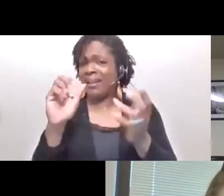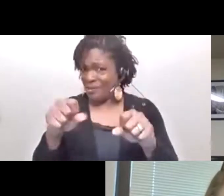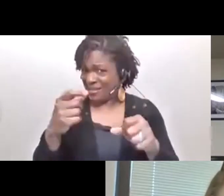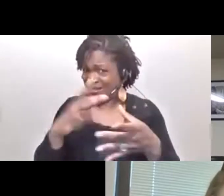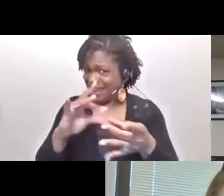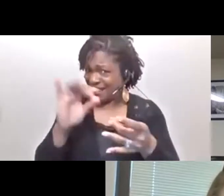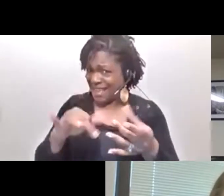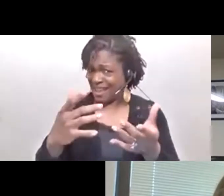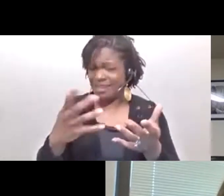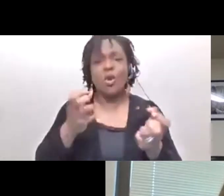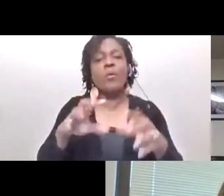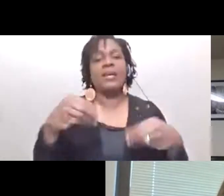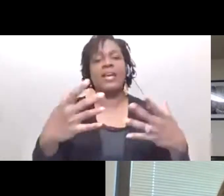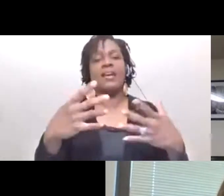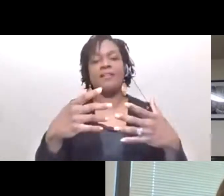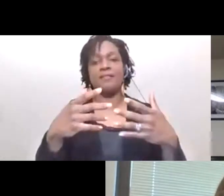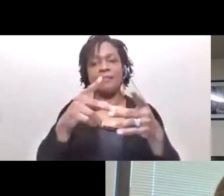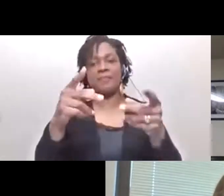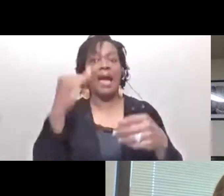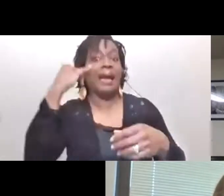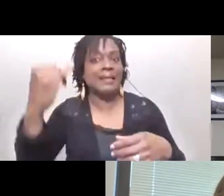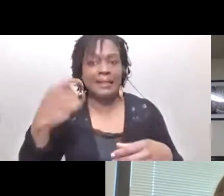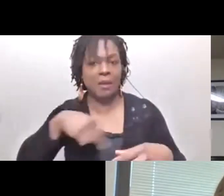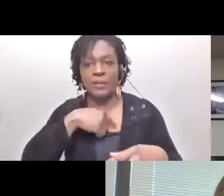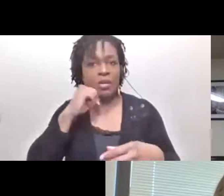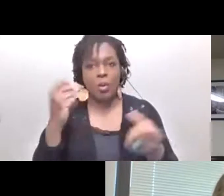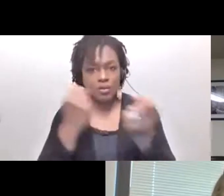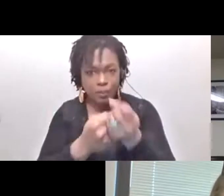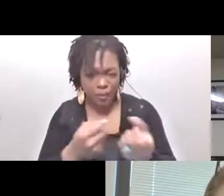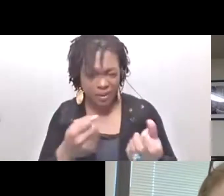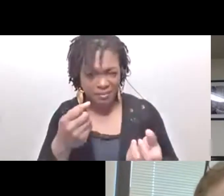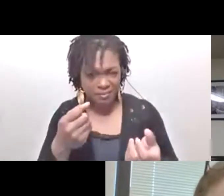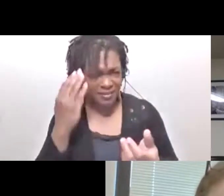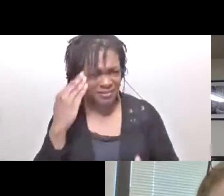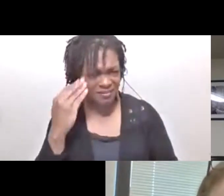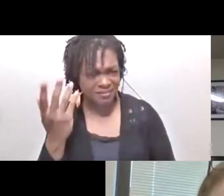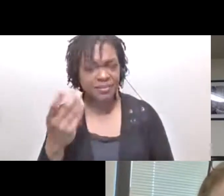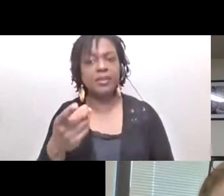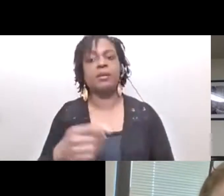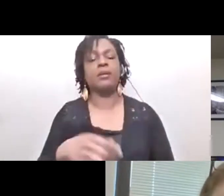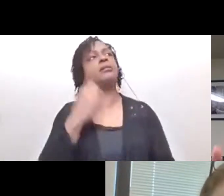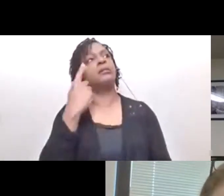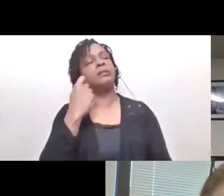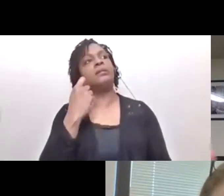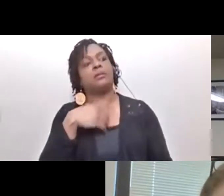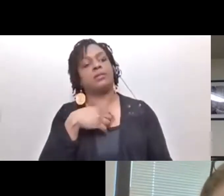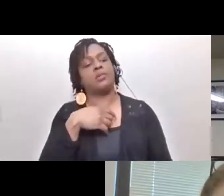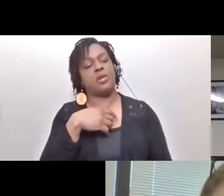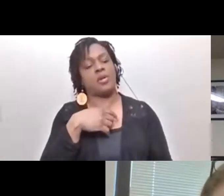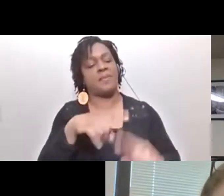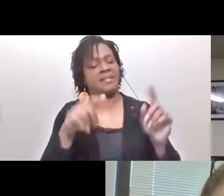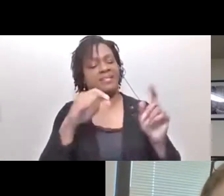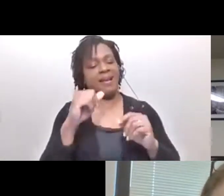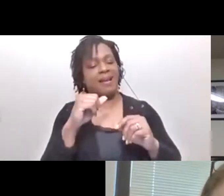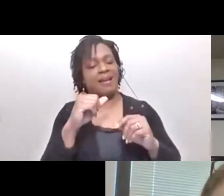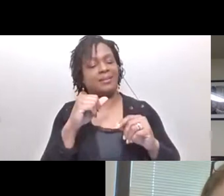make sense? That makes sense. What we could do, because I think it's not unlike the last one, where I think we